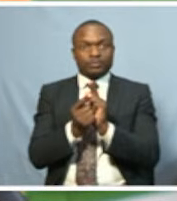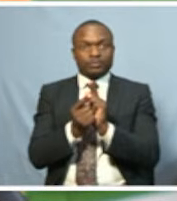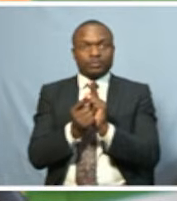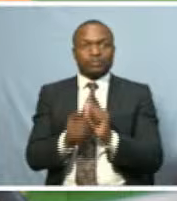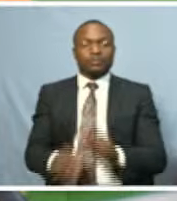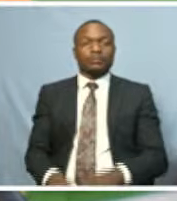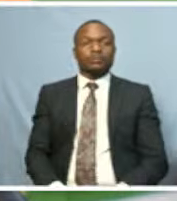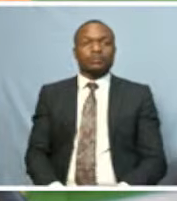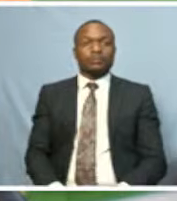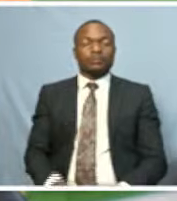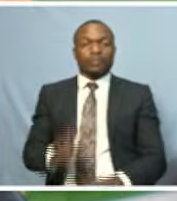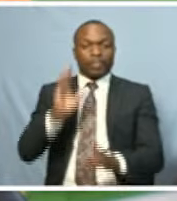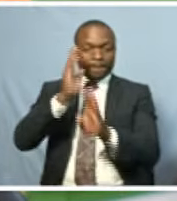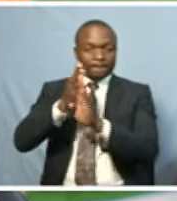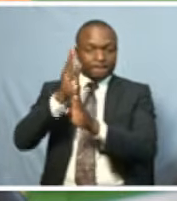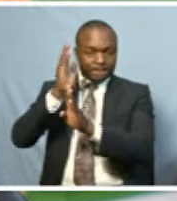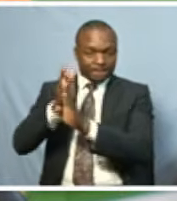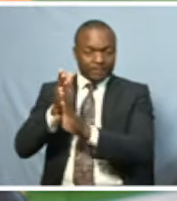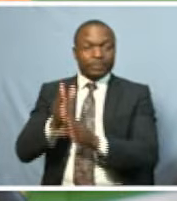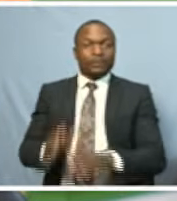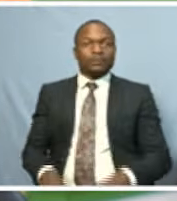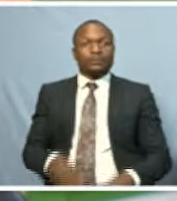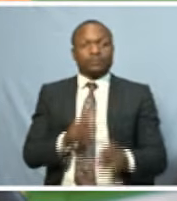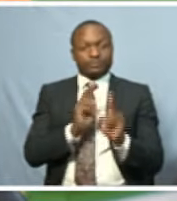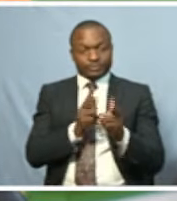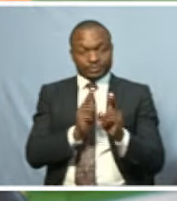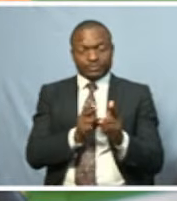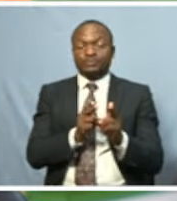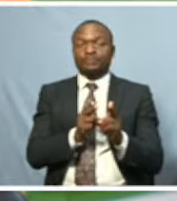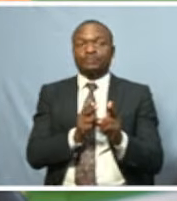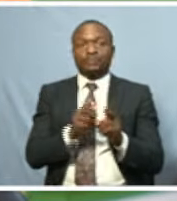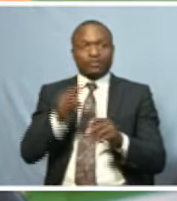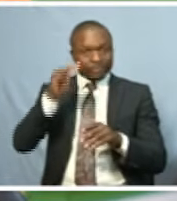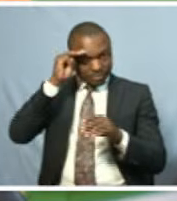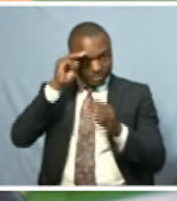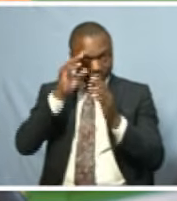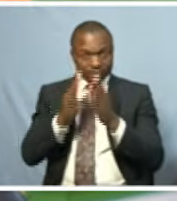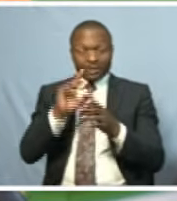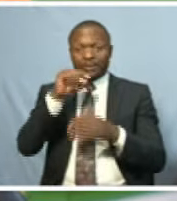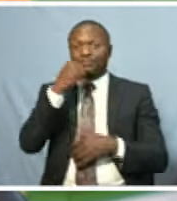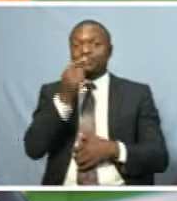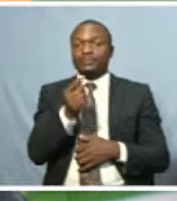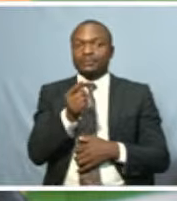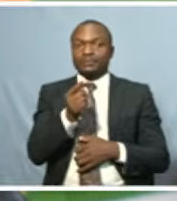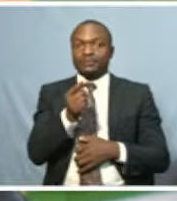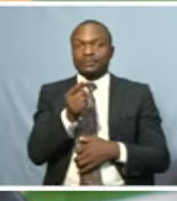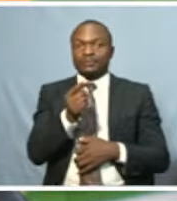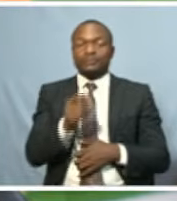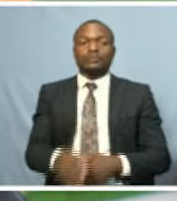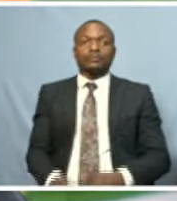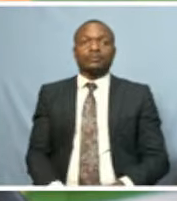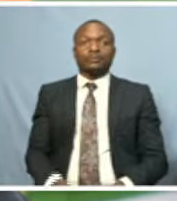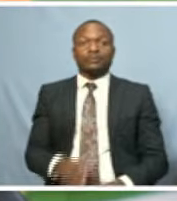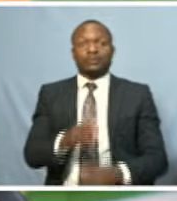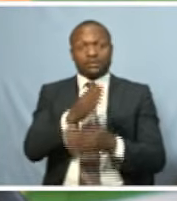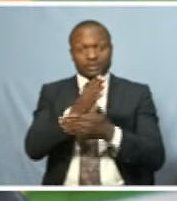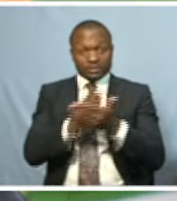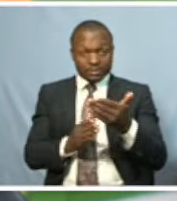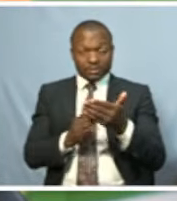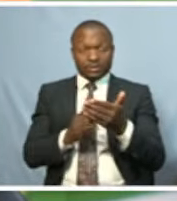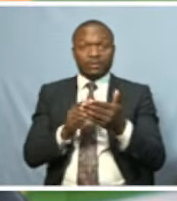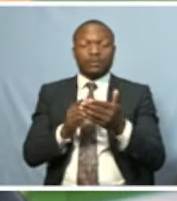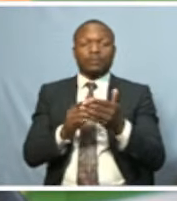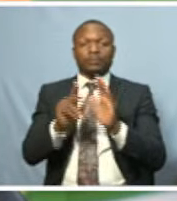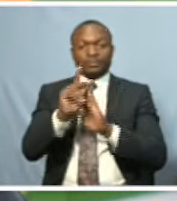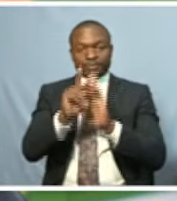above target is. In response, the minister did say that some of the